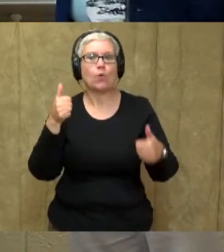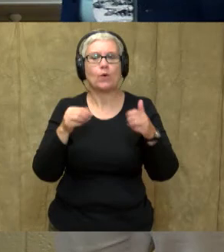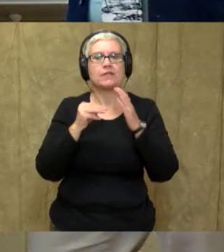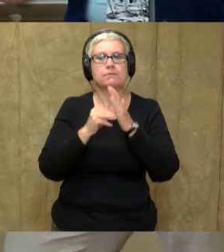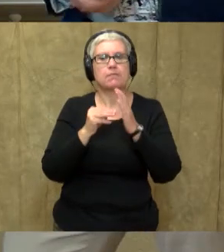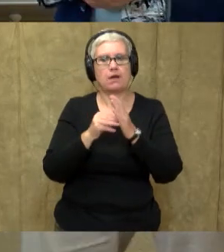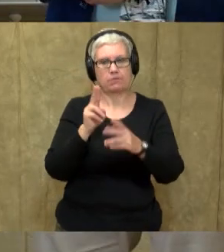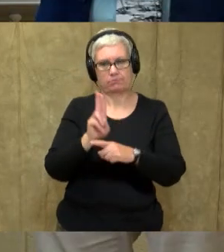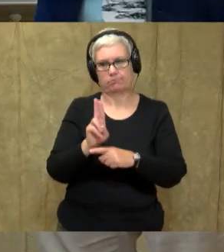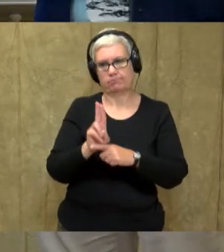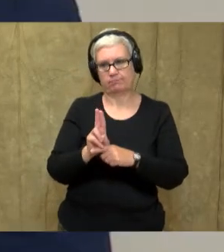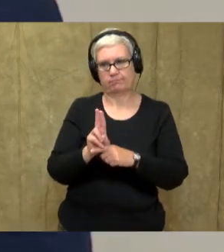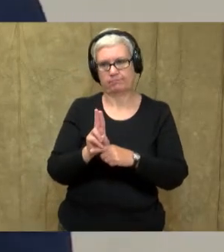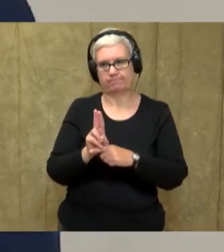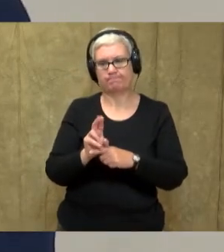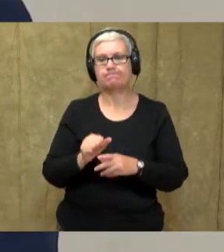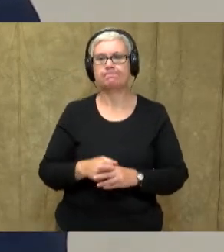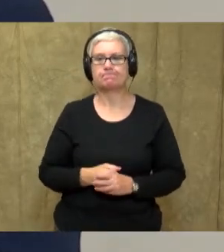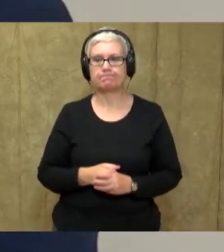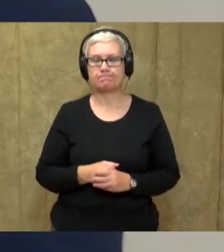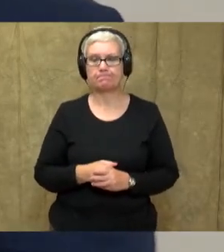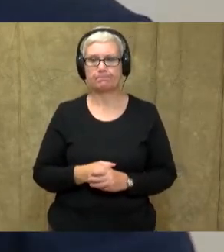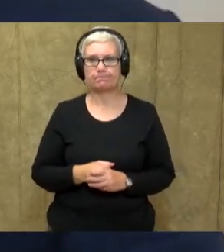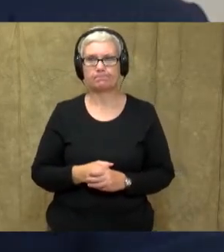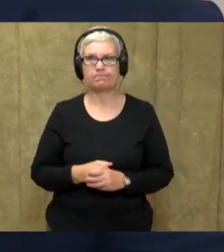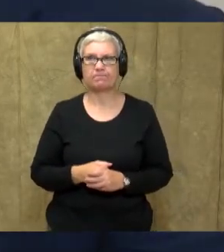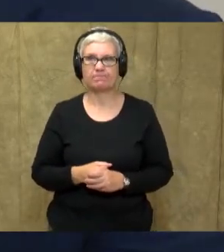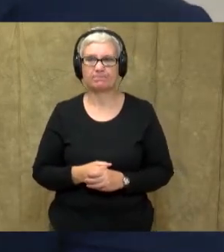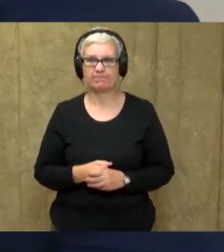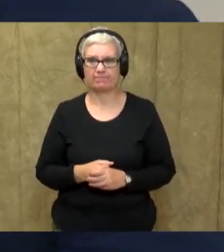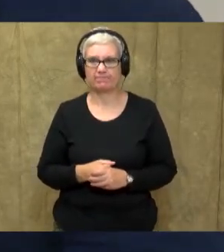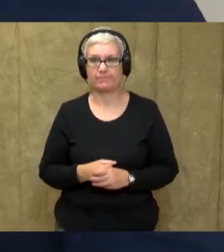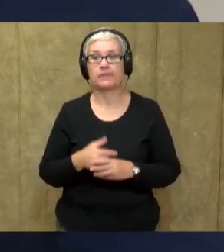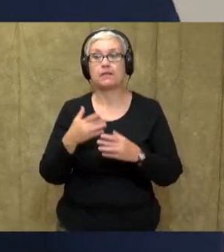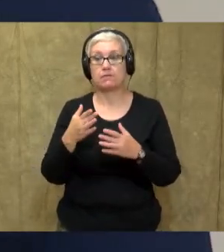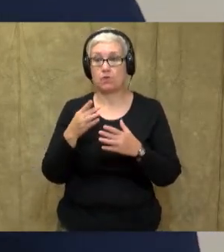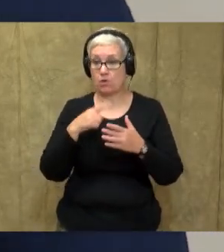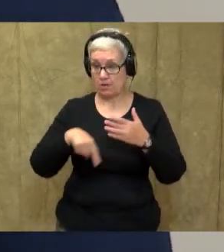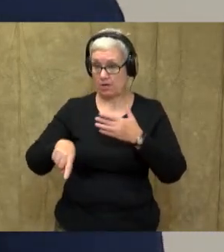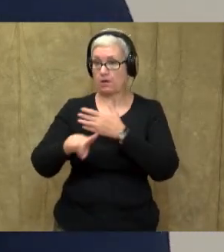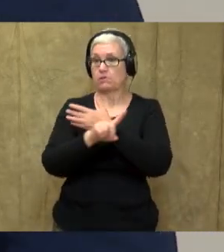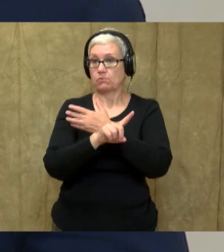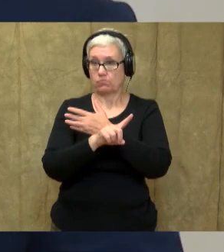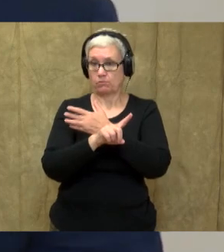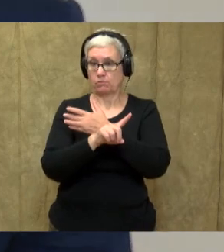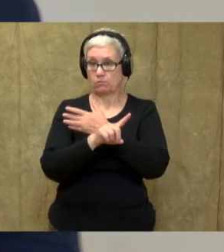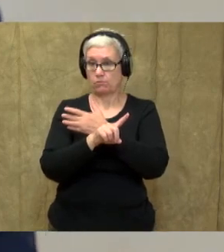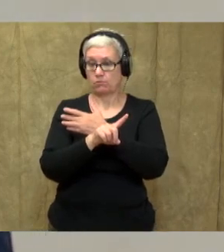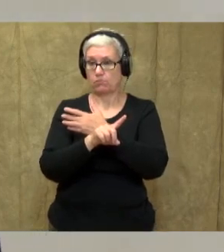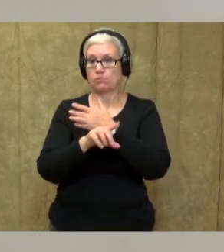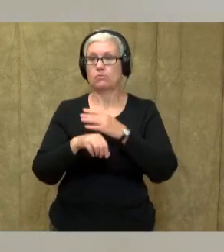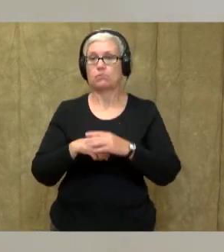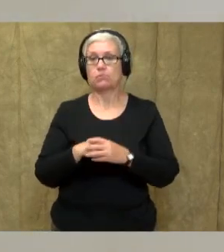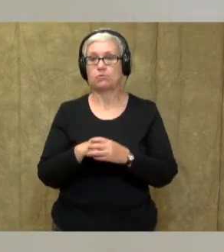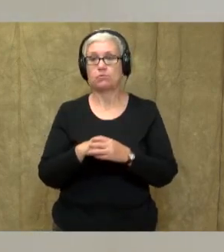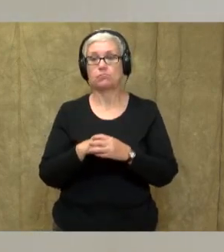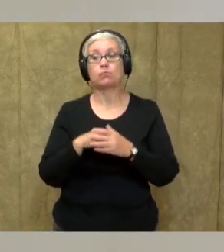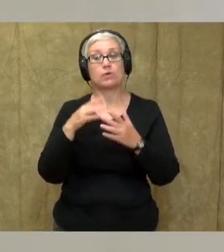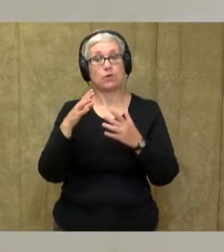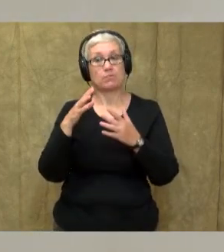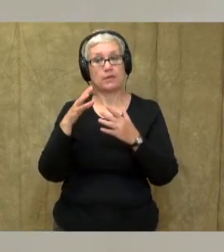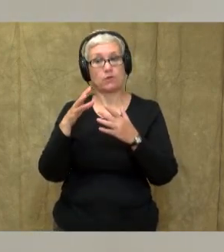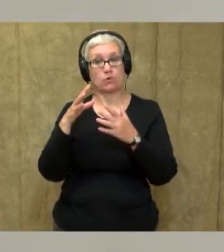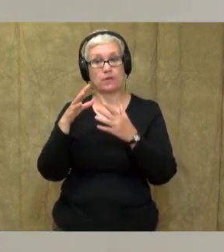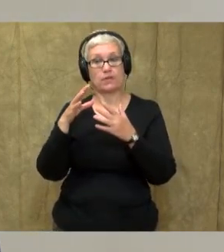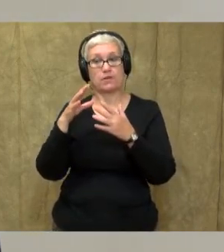in order to highlight those relationships. As we look ahead to next week, we're going to transition away from critical standard 2 towards